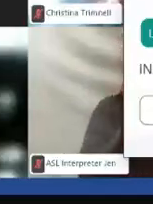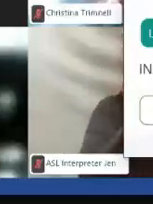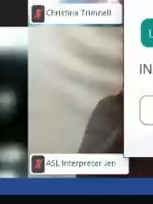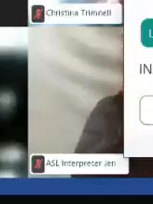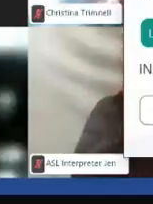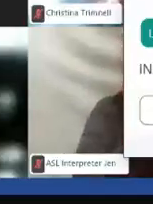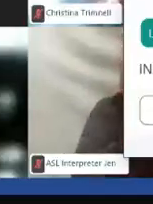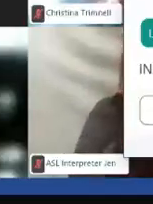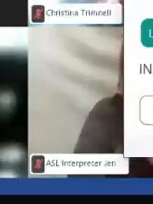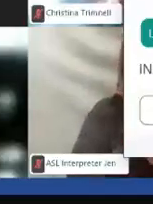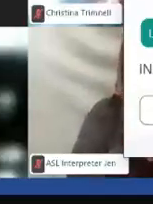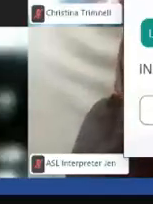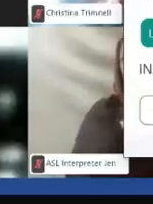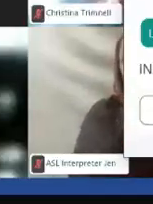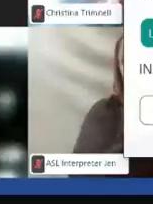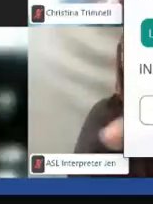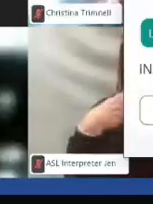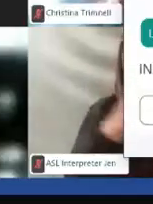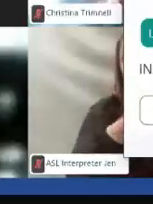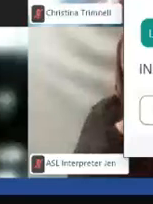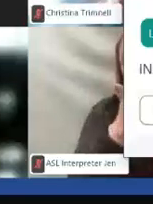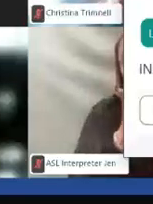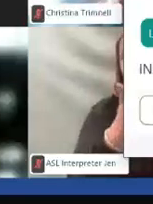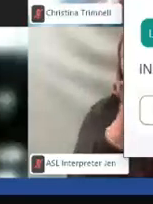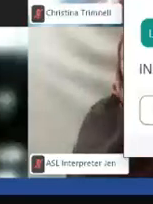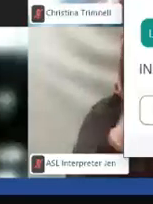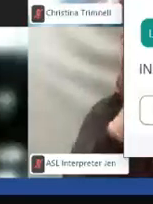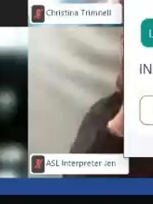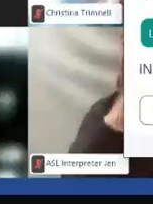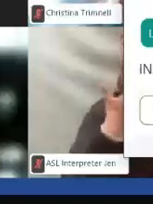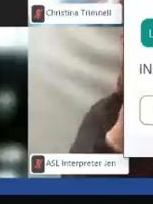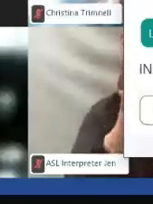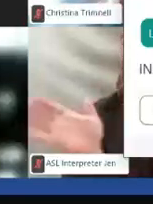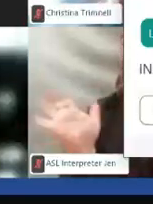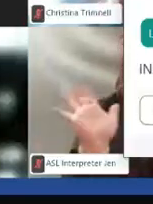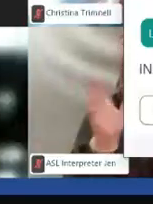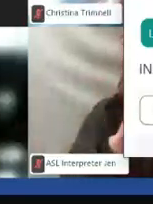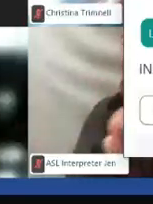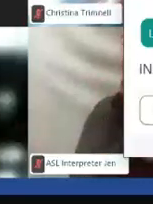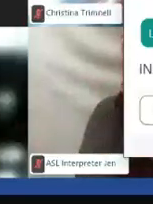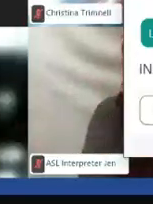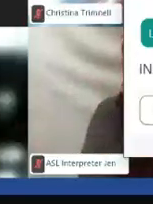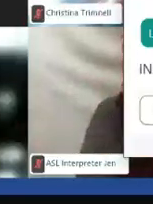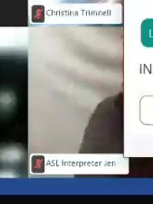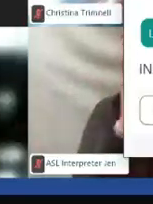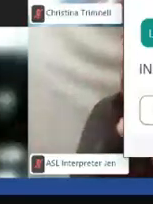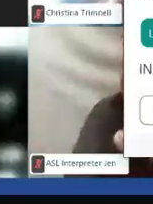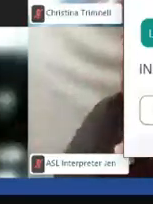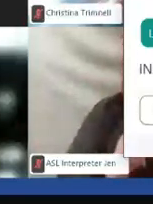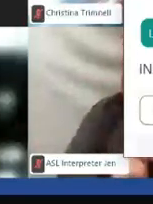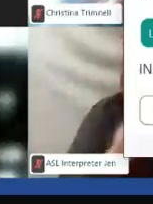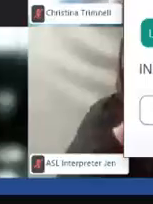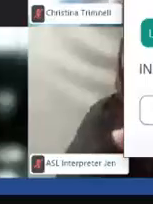being advocates in their community. And then we had a pretty broad representation of folks with different disabilities, including physical